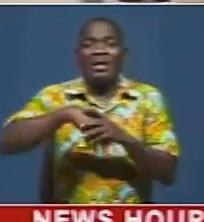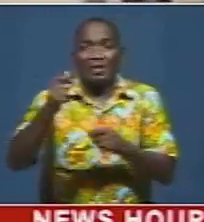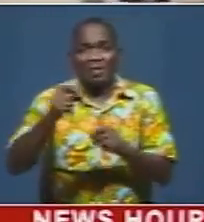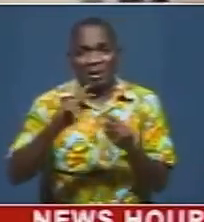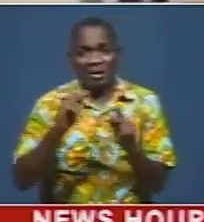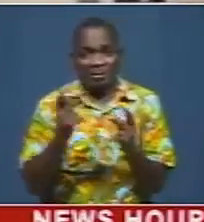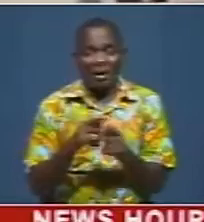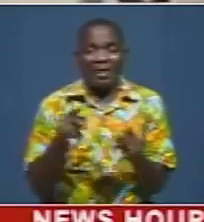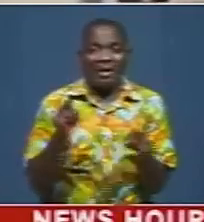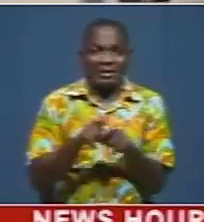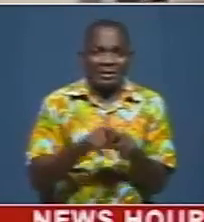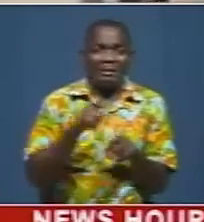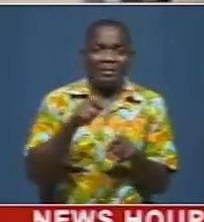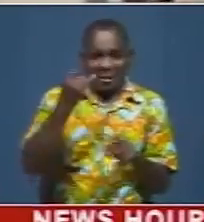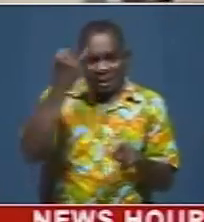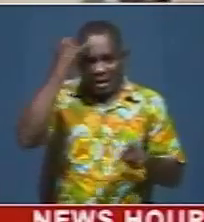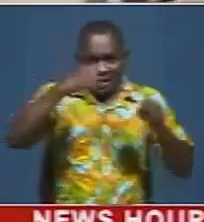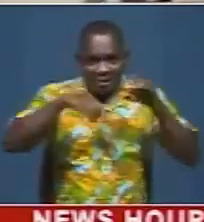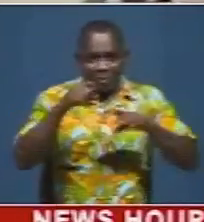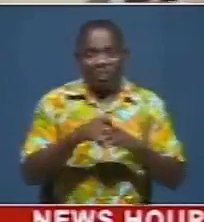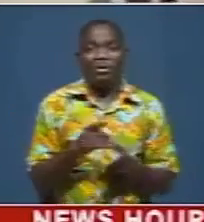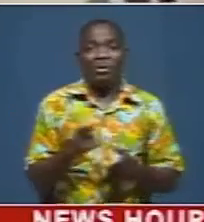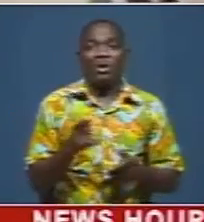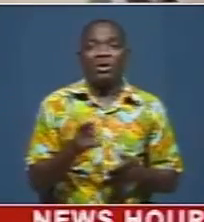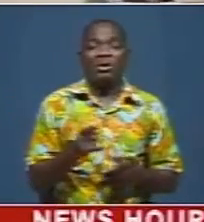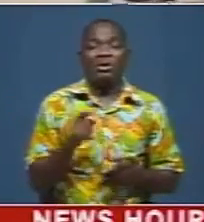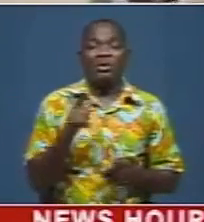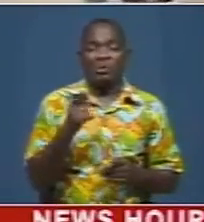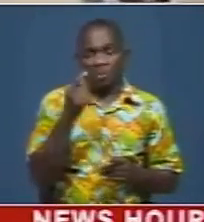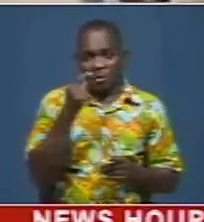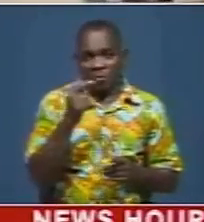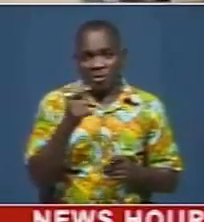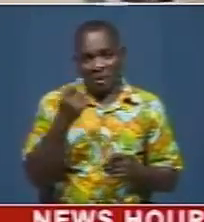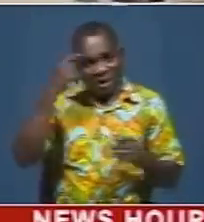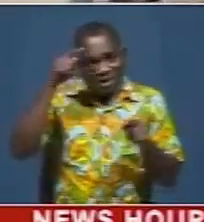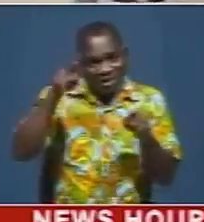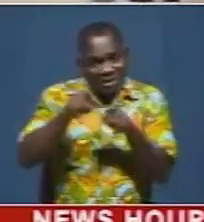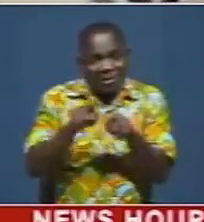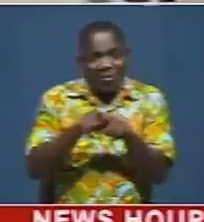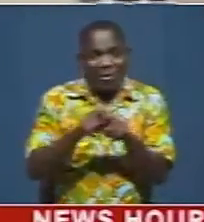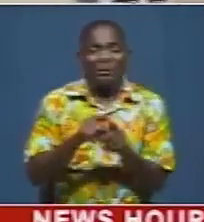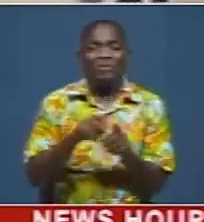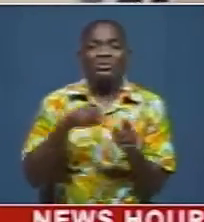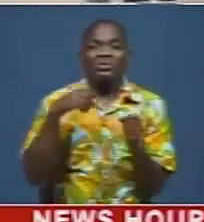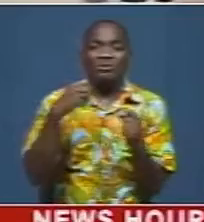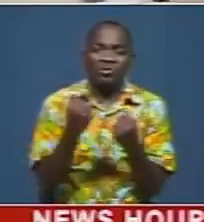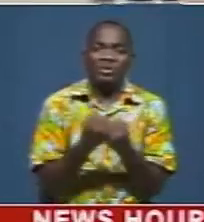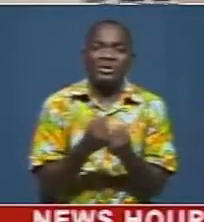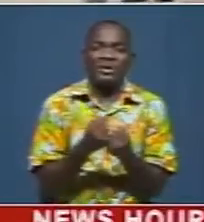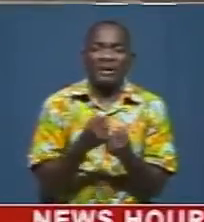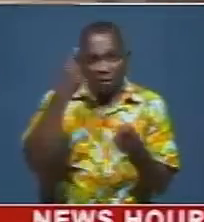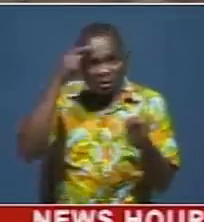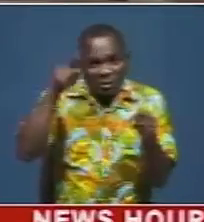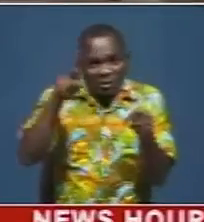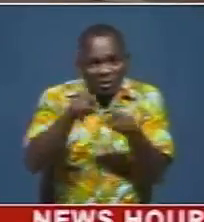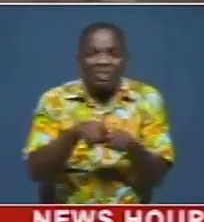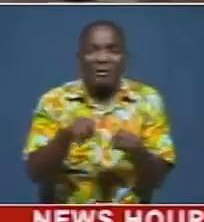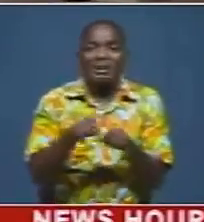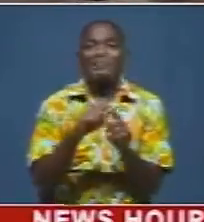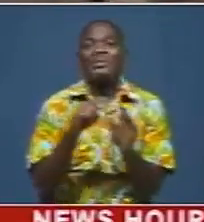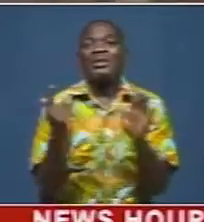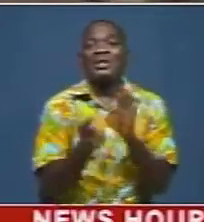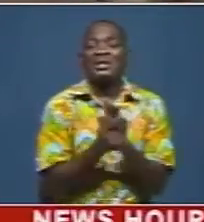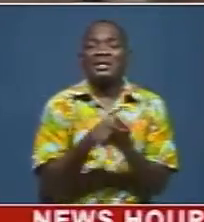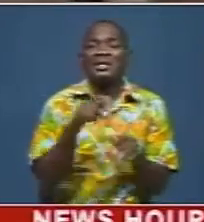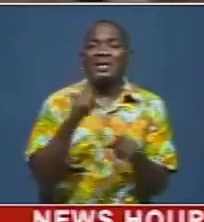parties must also have an input. Because if it's going to become like a social contract, even though it's not a legal contract, if it's going to become a social contract, you